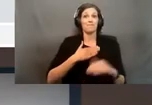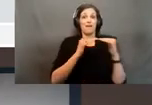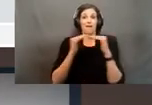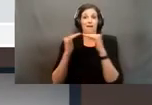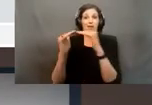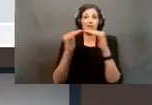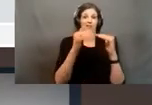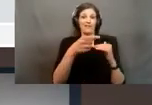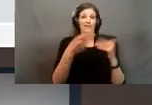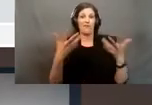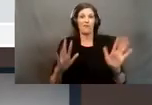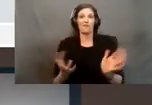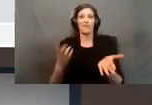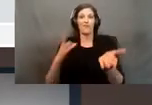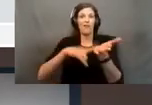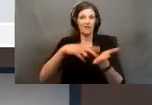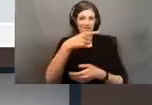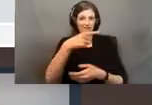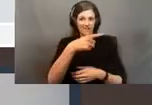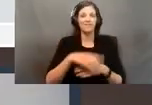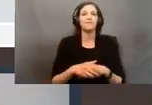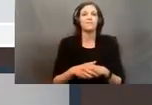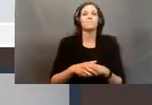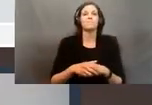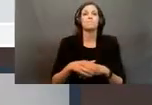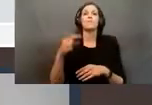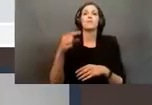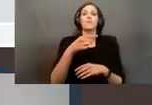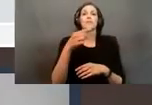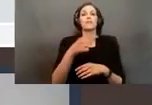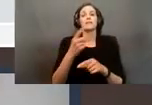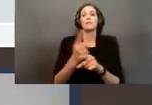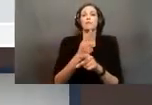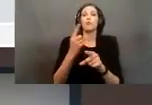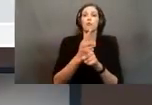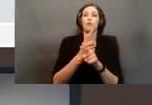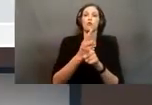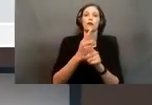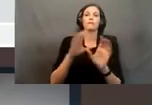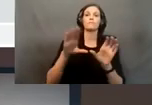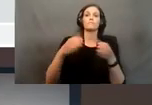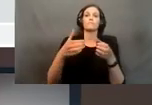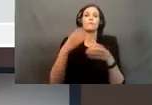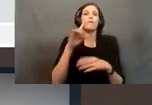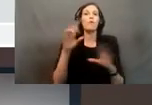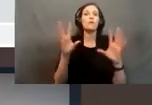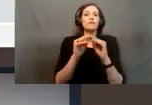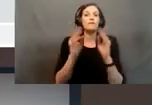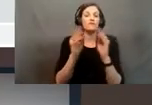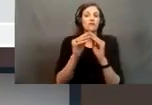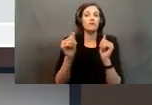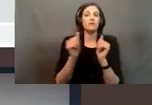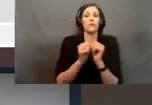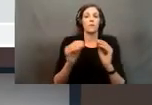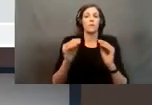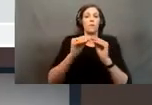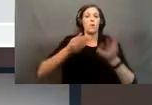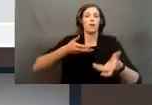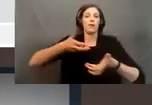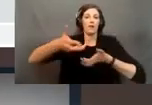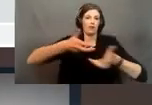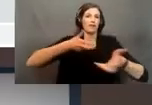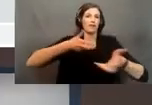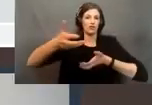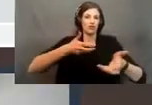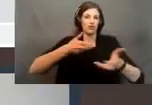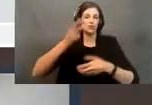already logged in. So this is going to be an appropriate setting for the sessions that are going to have more interaction. You can